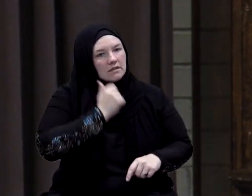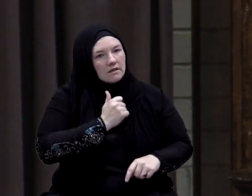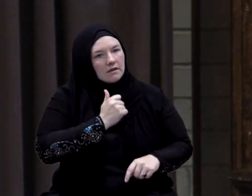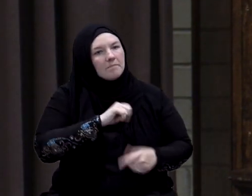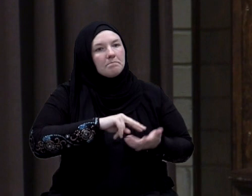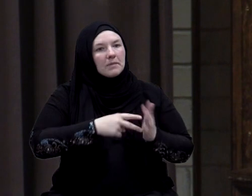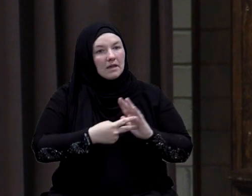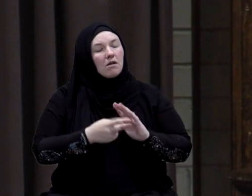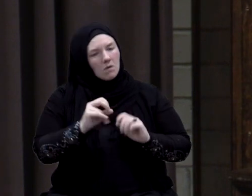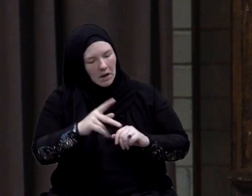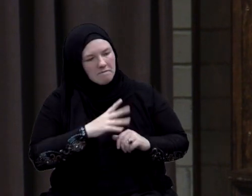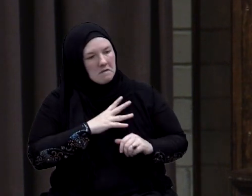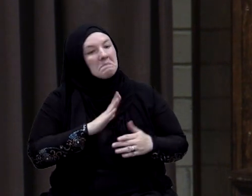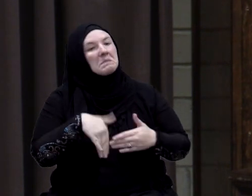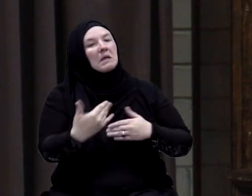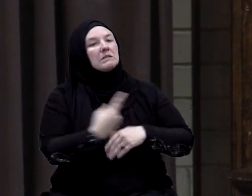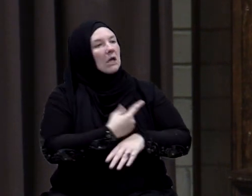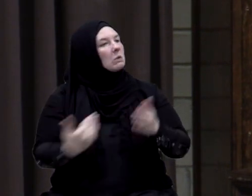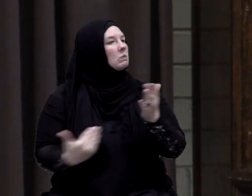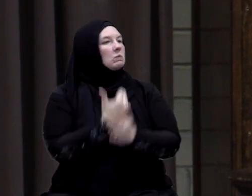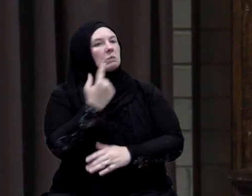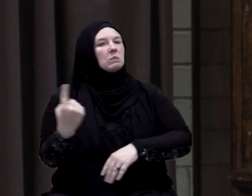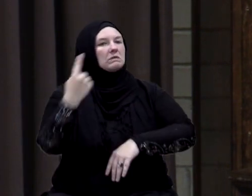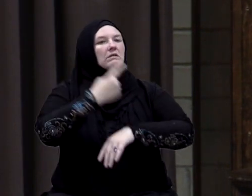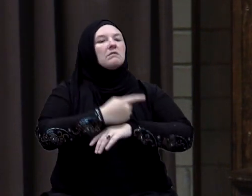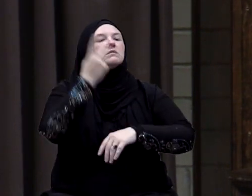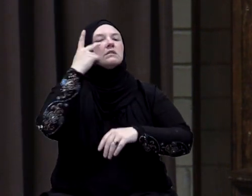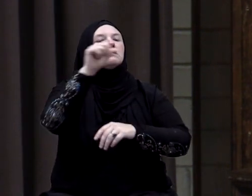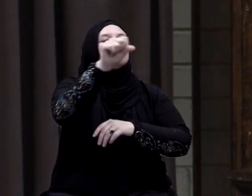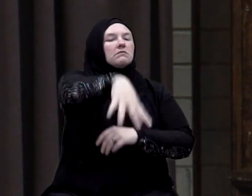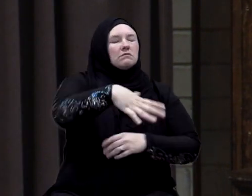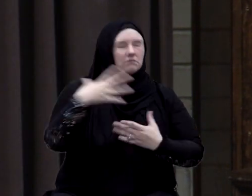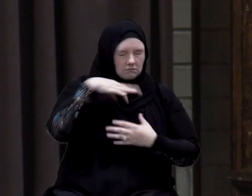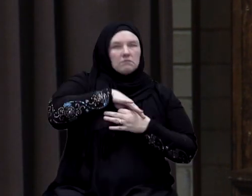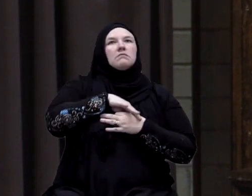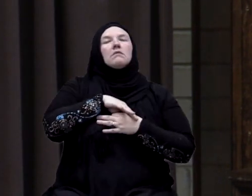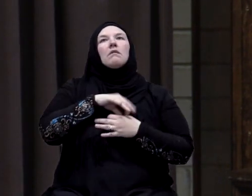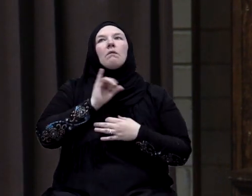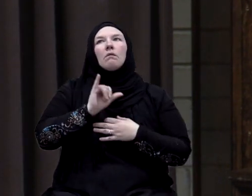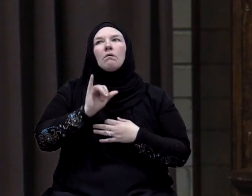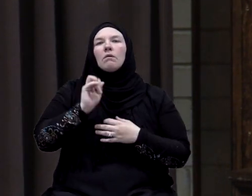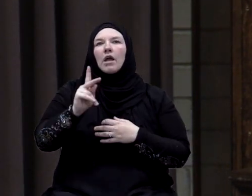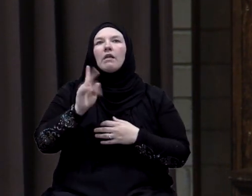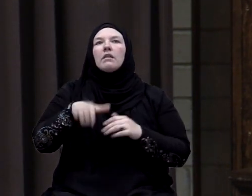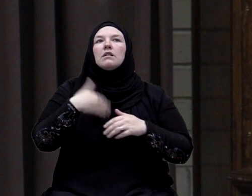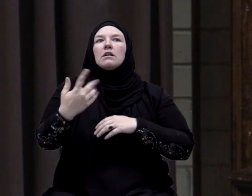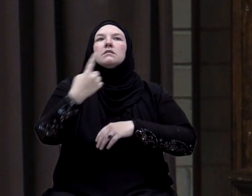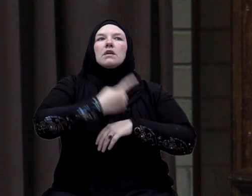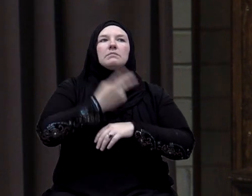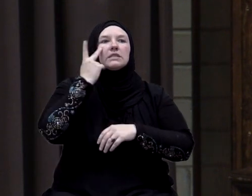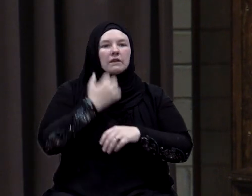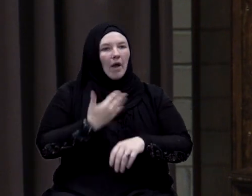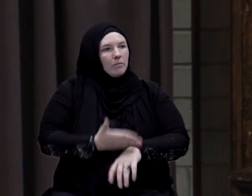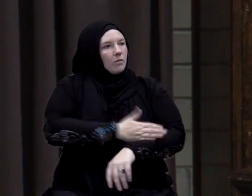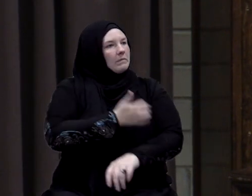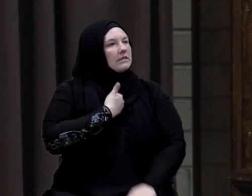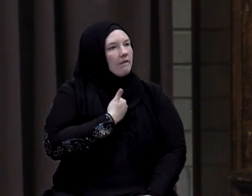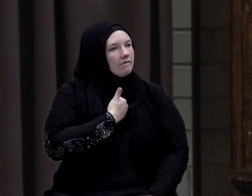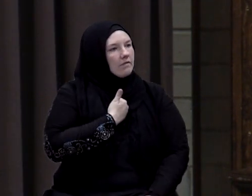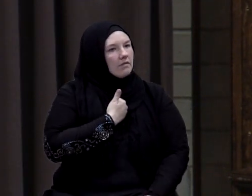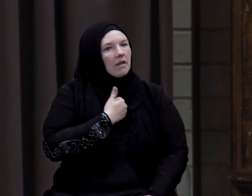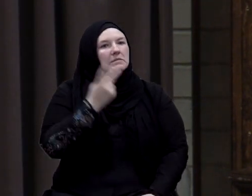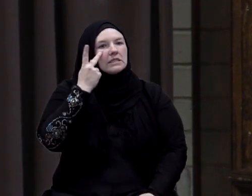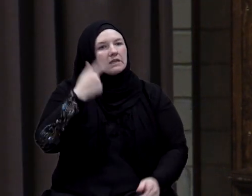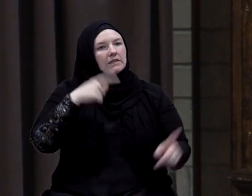with your life. Let us see how much better you are today than yesterday and the week before and the year